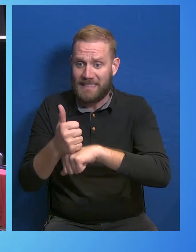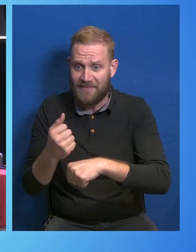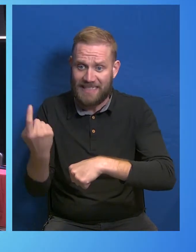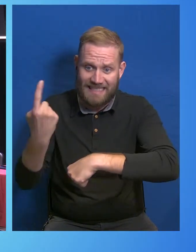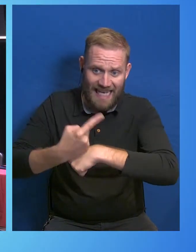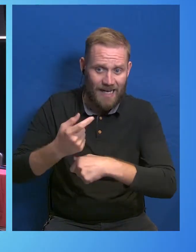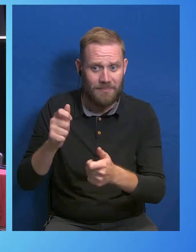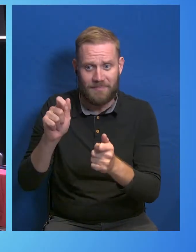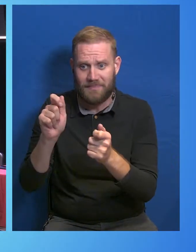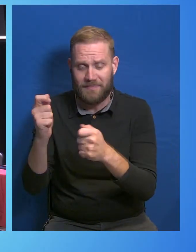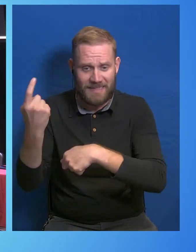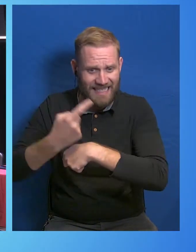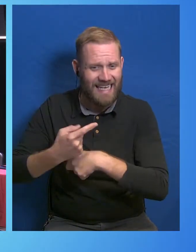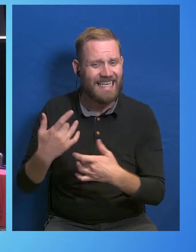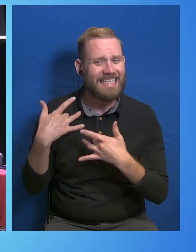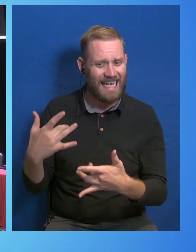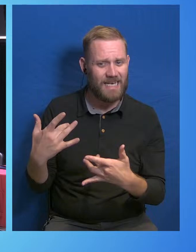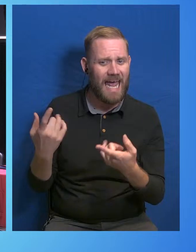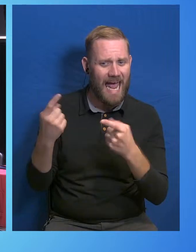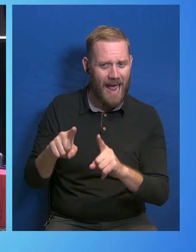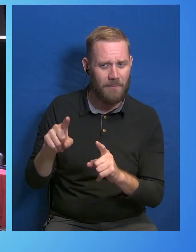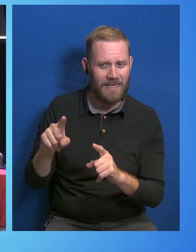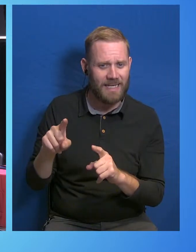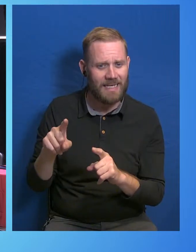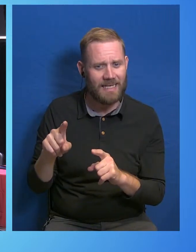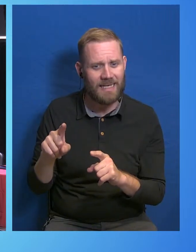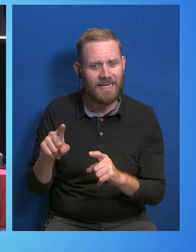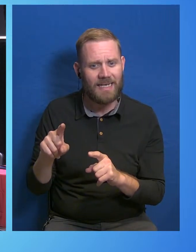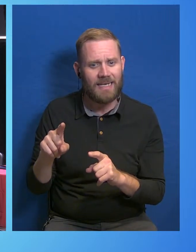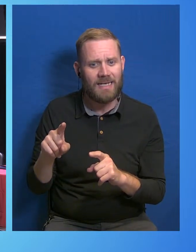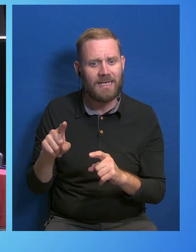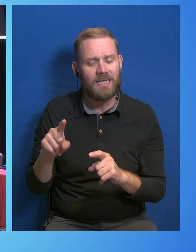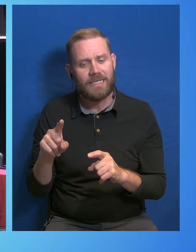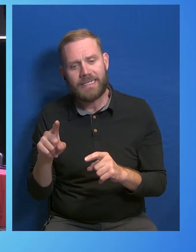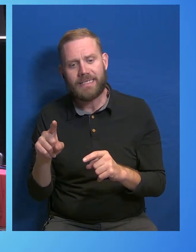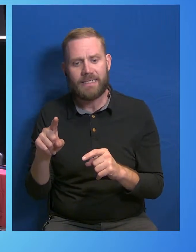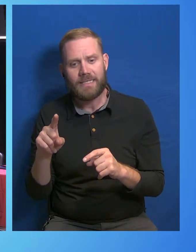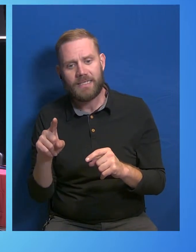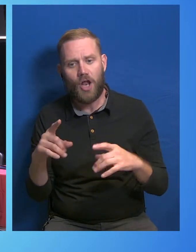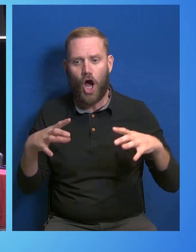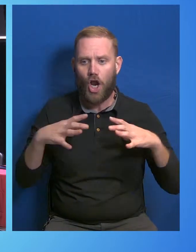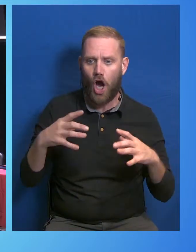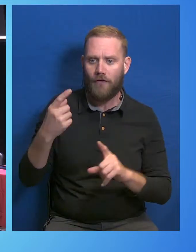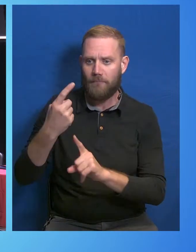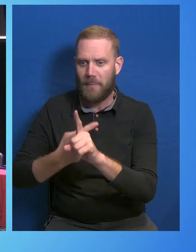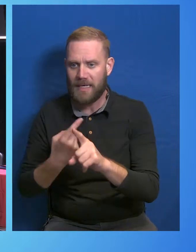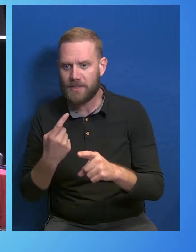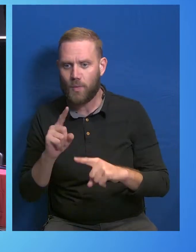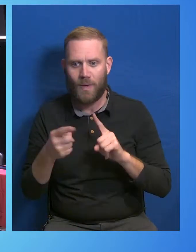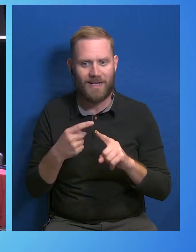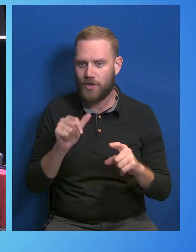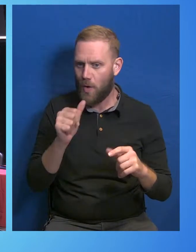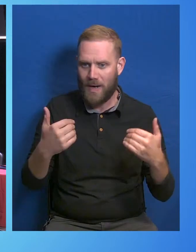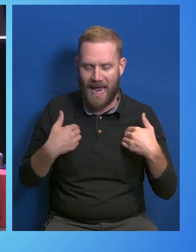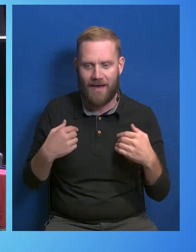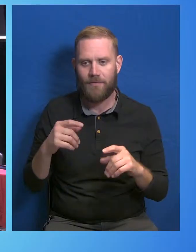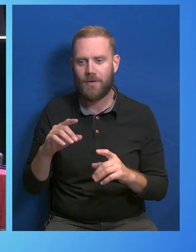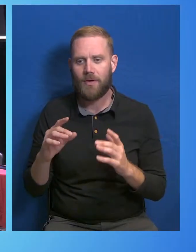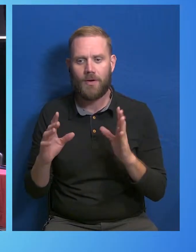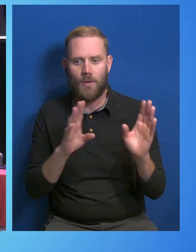Usually our study sessions are scheduled within the months in between our board meetings. So